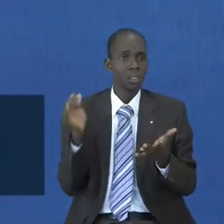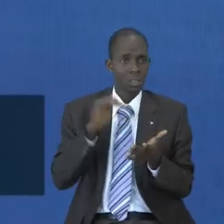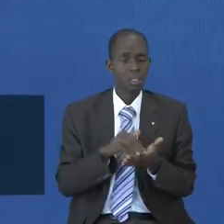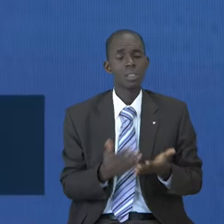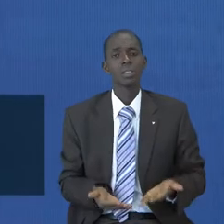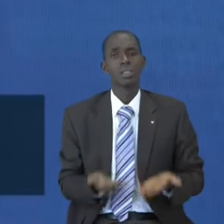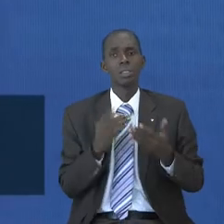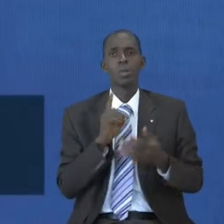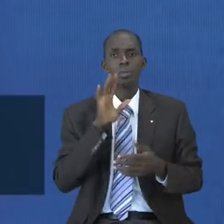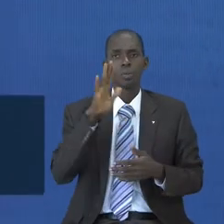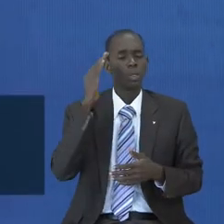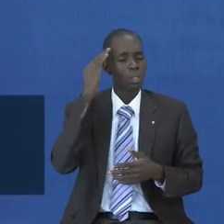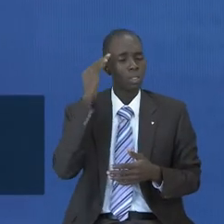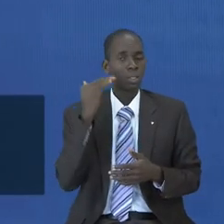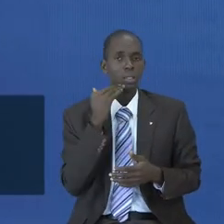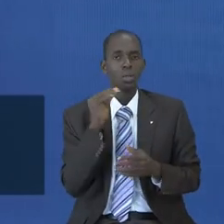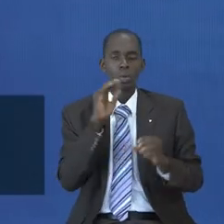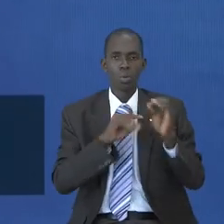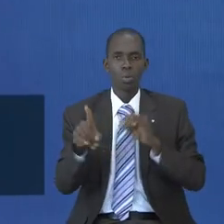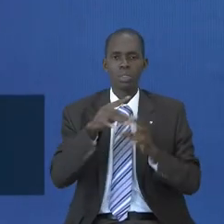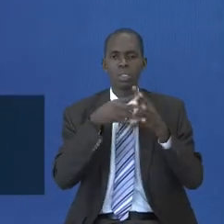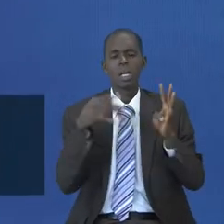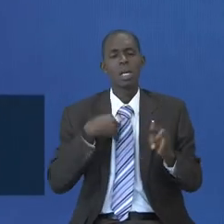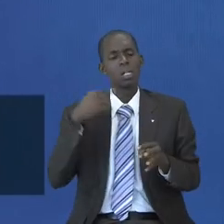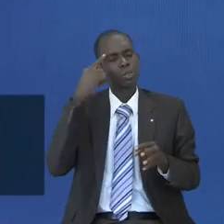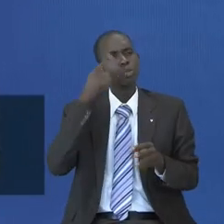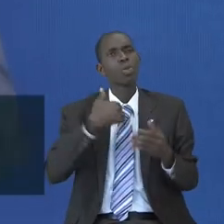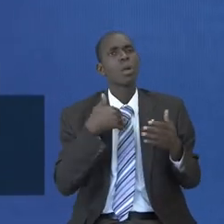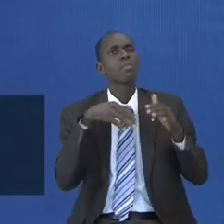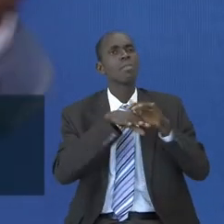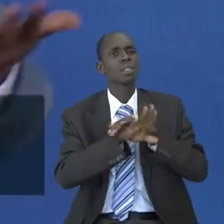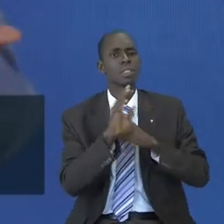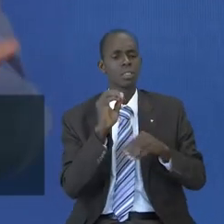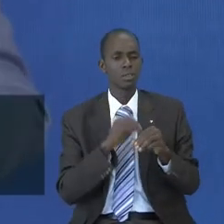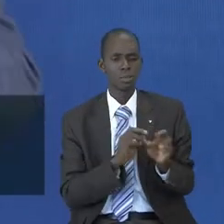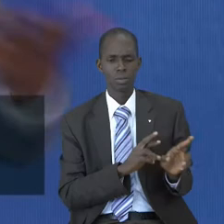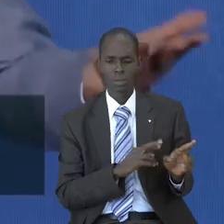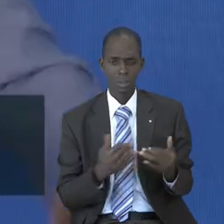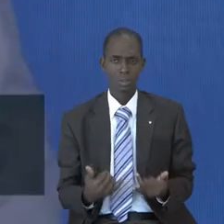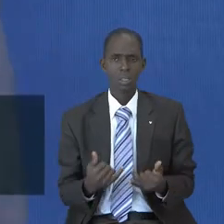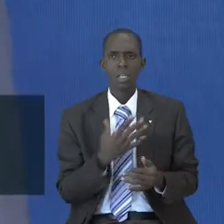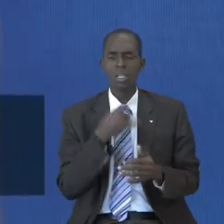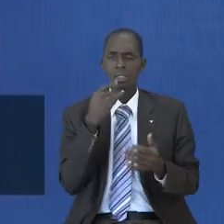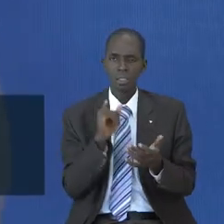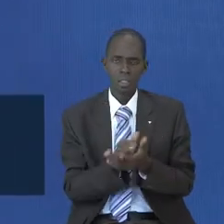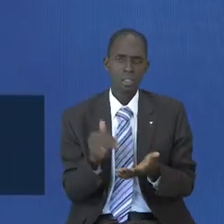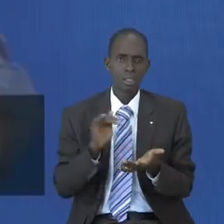your head, O ye gates. I thought he had entered in already. And then it says, lift up your